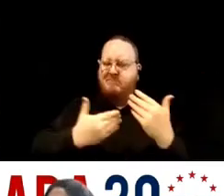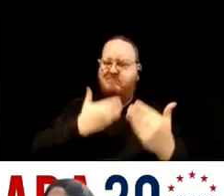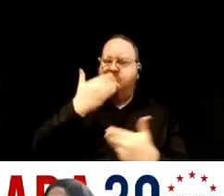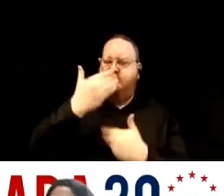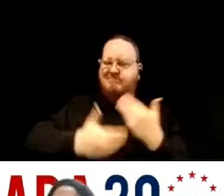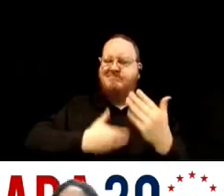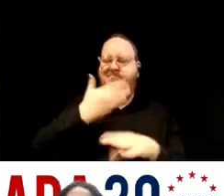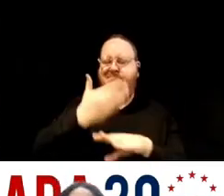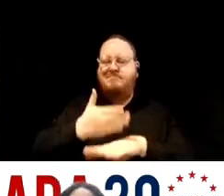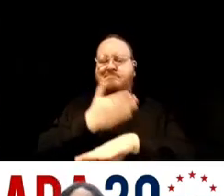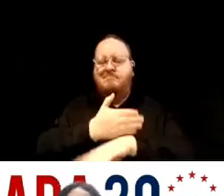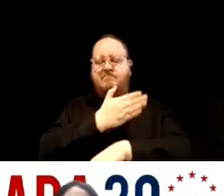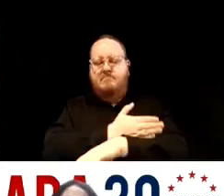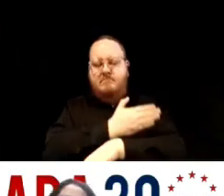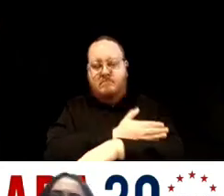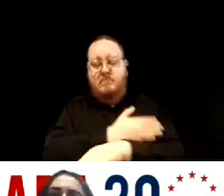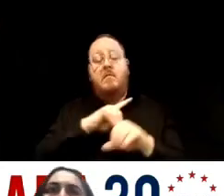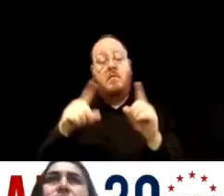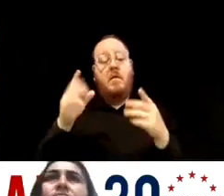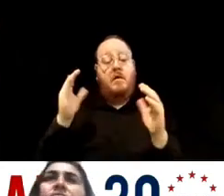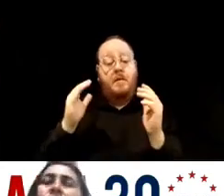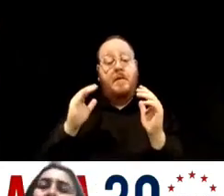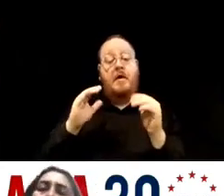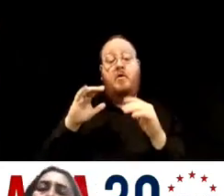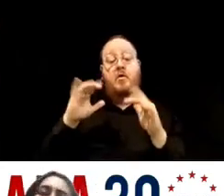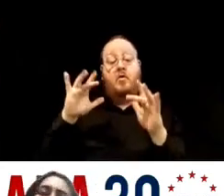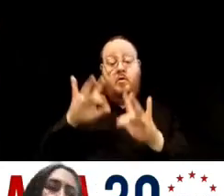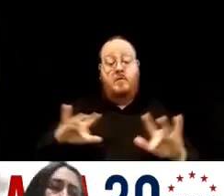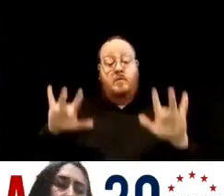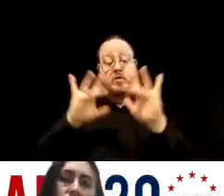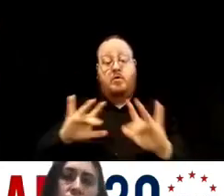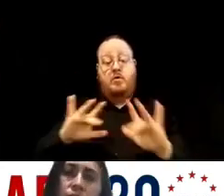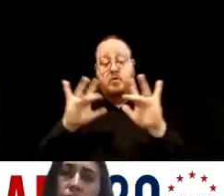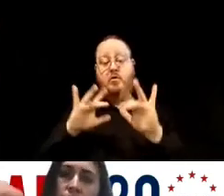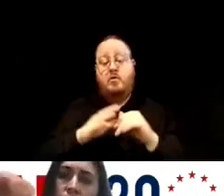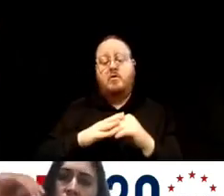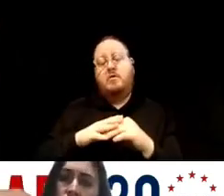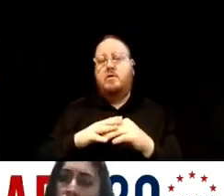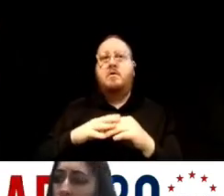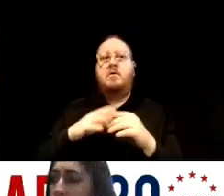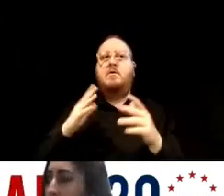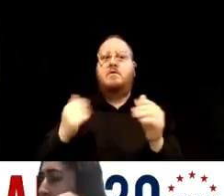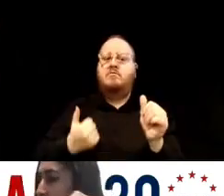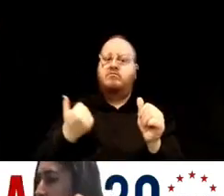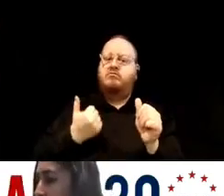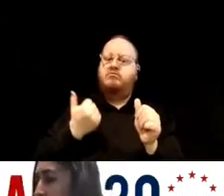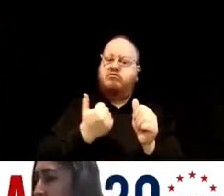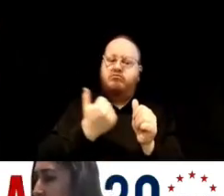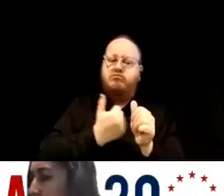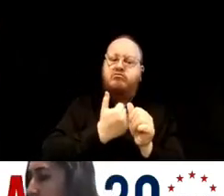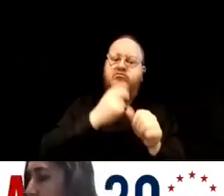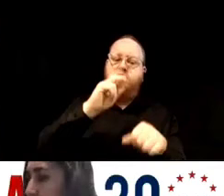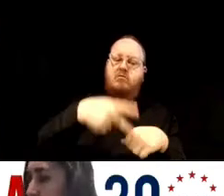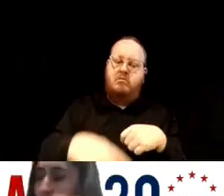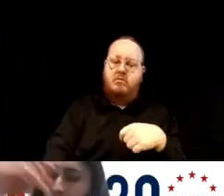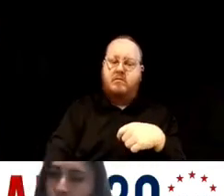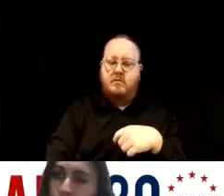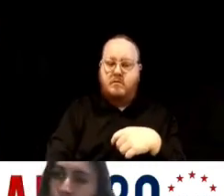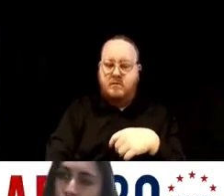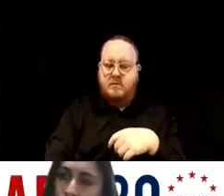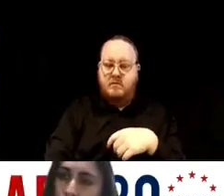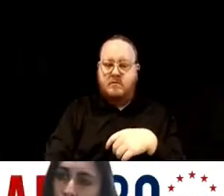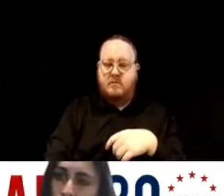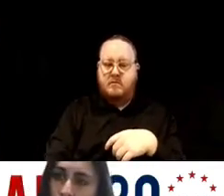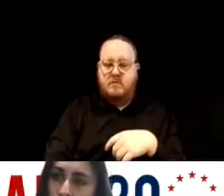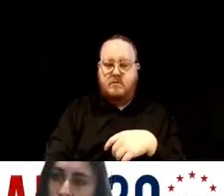compared to the computer experience, they're getting there. It's not bad. But I have